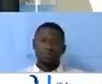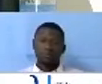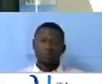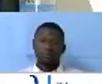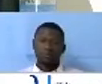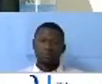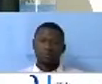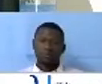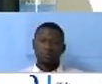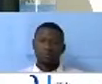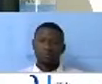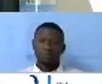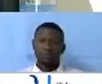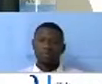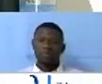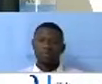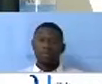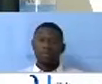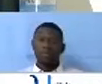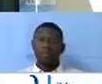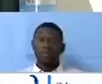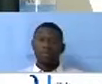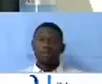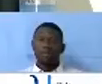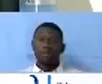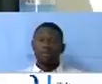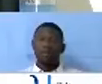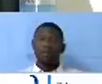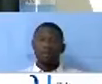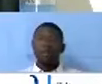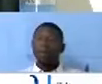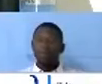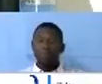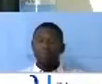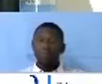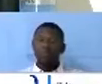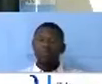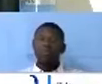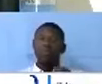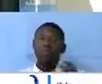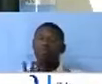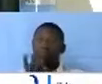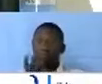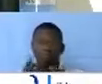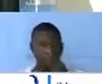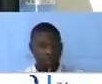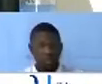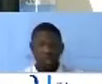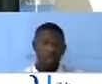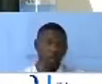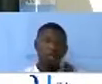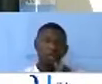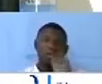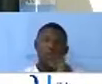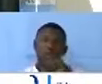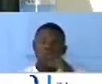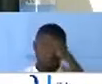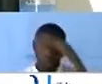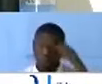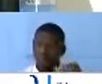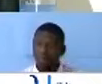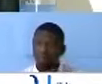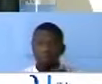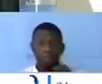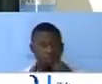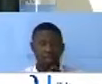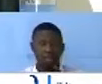ñu ngi leen koy maas. That is what the victims say. That is what some of your colleagues say. Ñu loolu loolu lañ wax te ñi ngaa liggéeyal loolu lañ wax. One thing